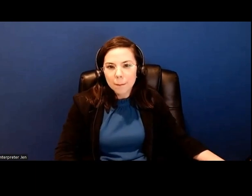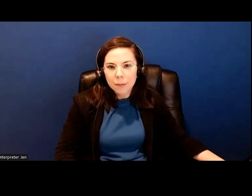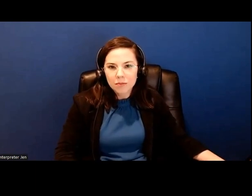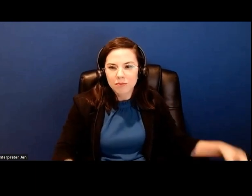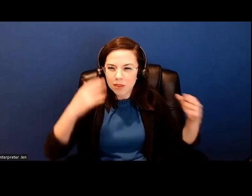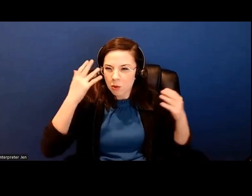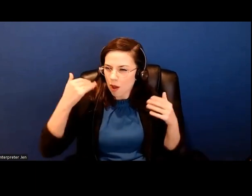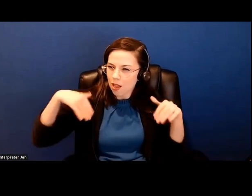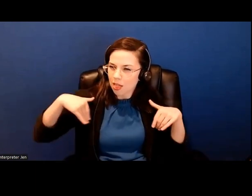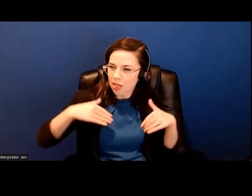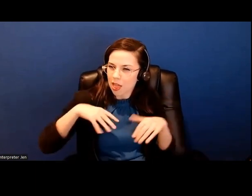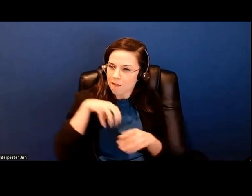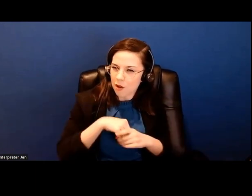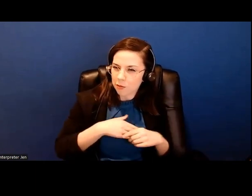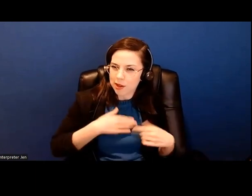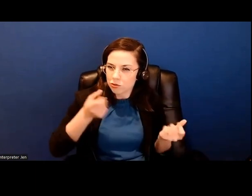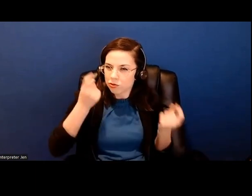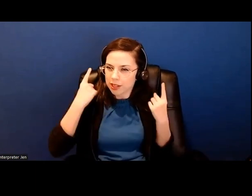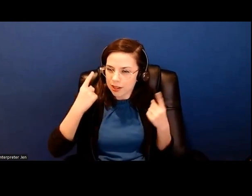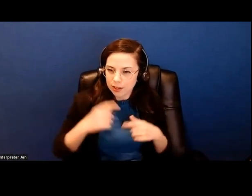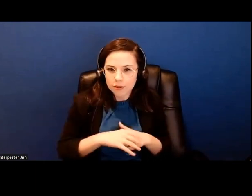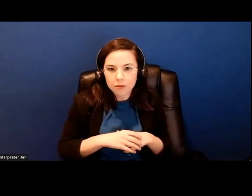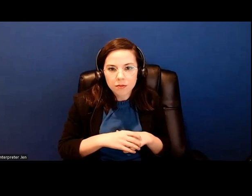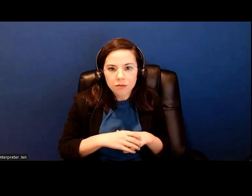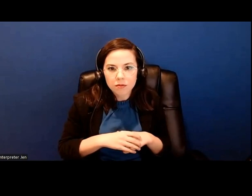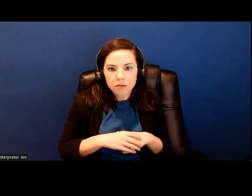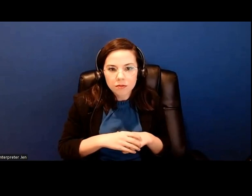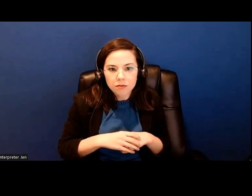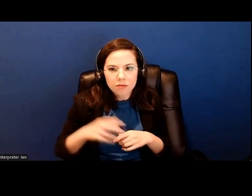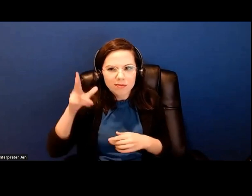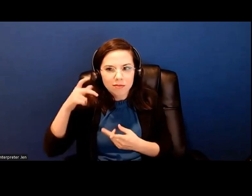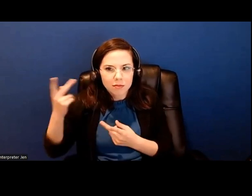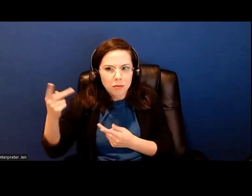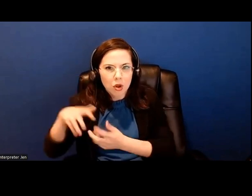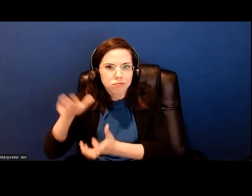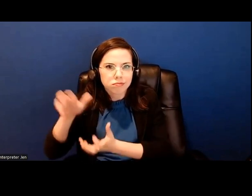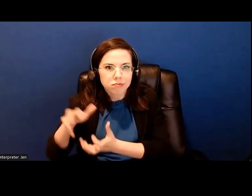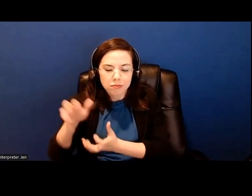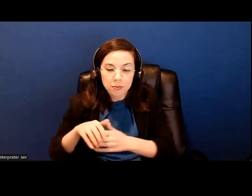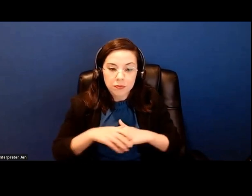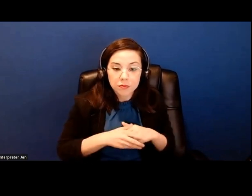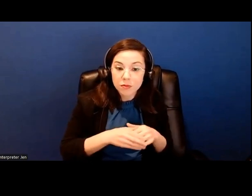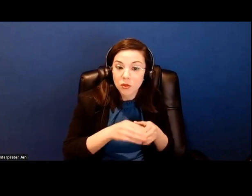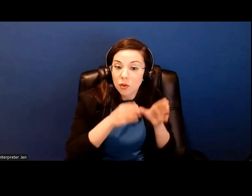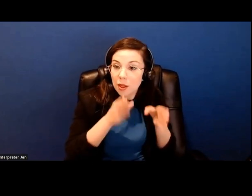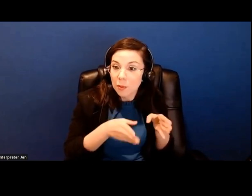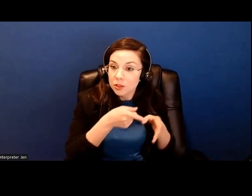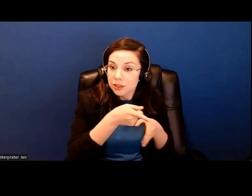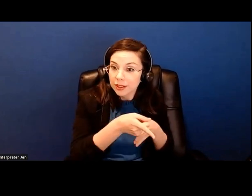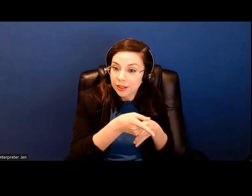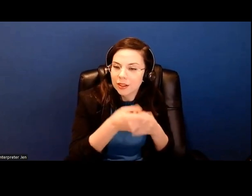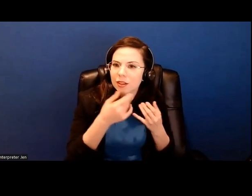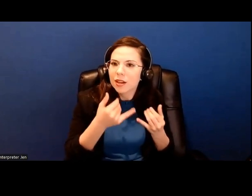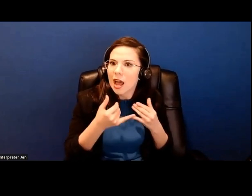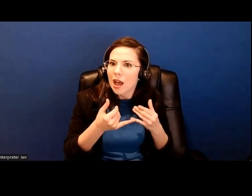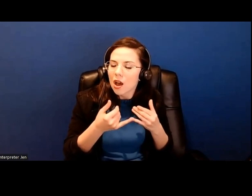this been part of my understanding? So I think almost to a person, that process engages a level of